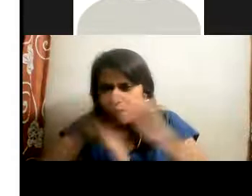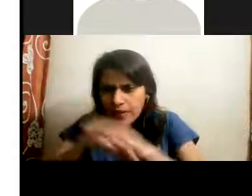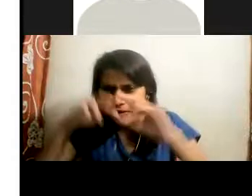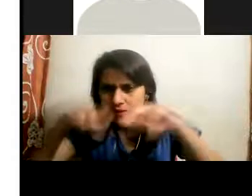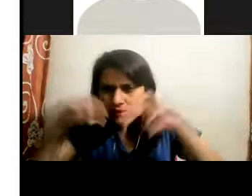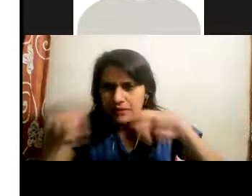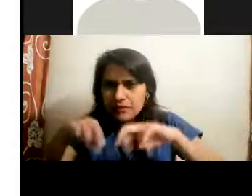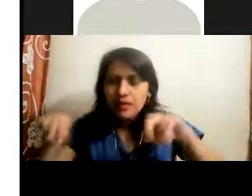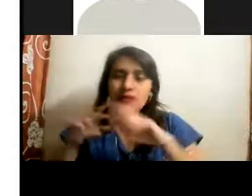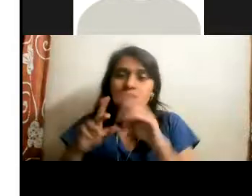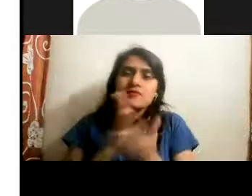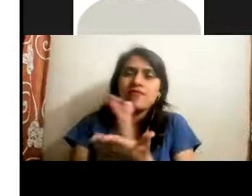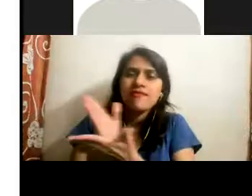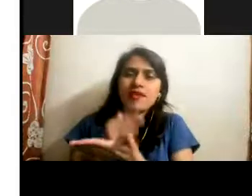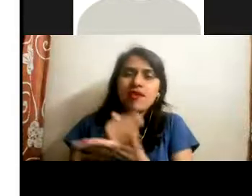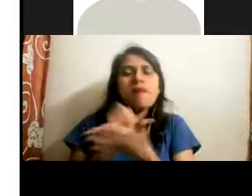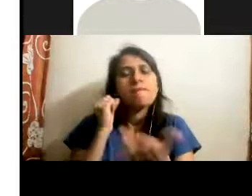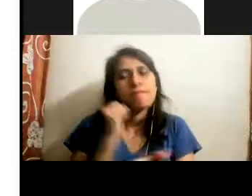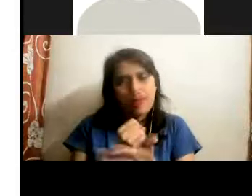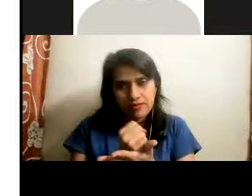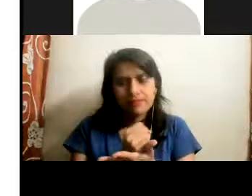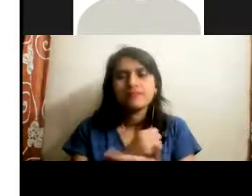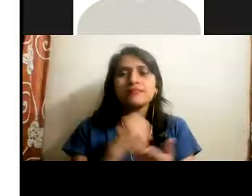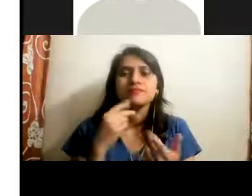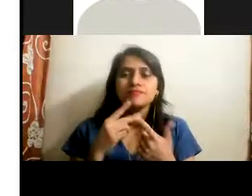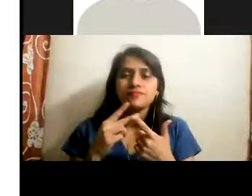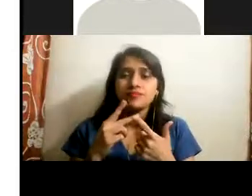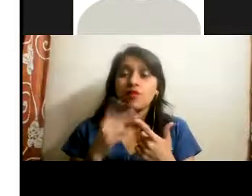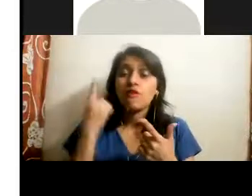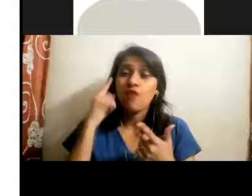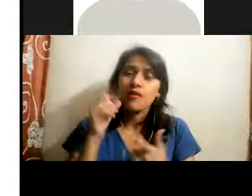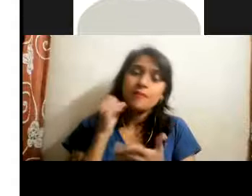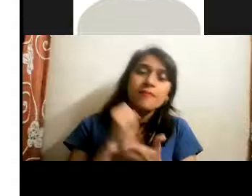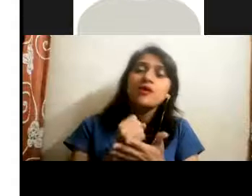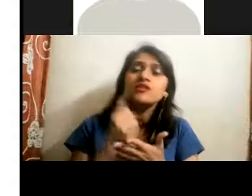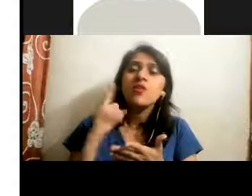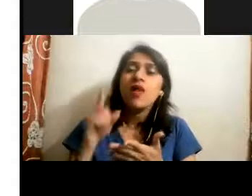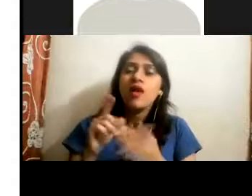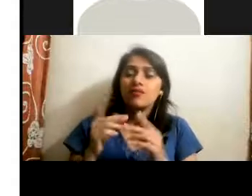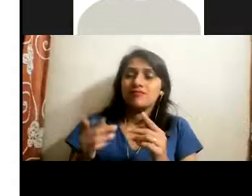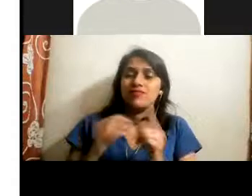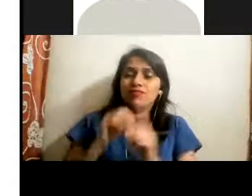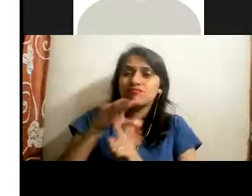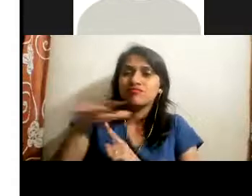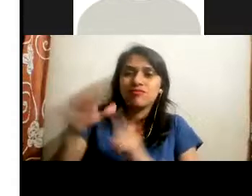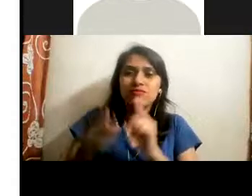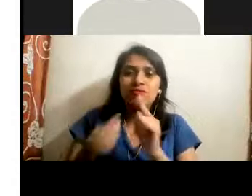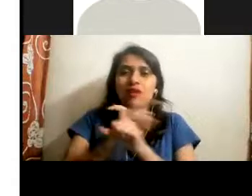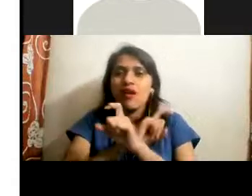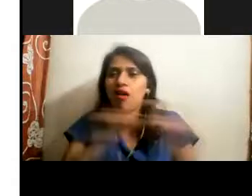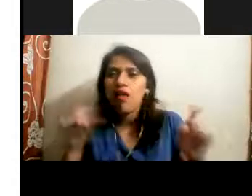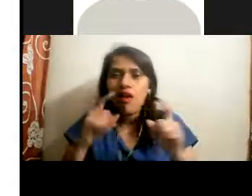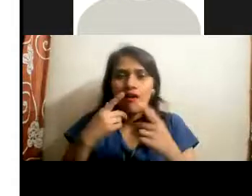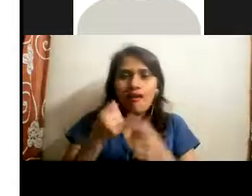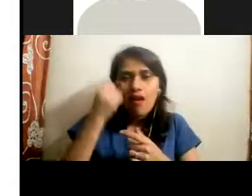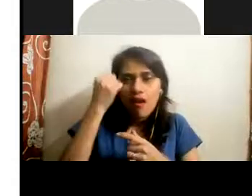all health programs should be another thing which is essential for effective inclusion of persons with disabilities